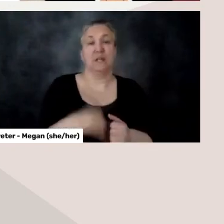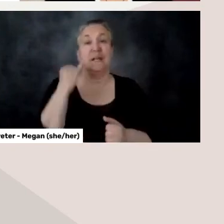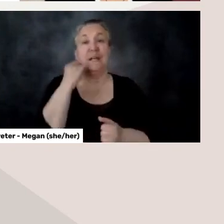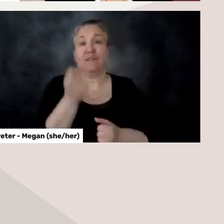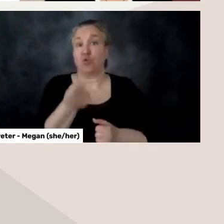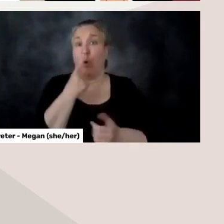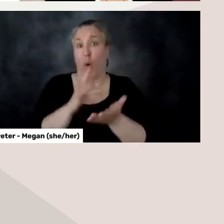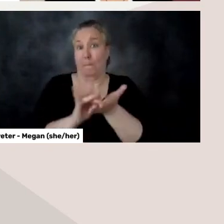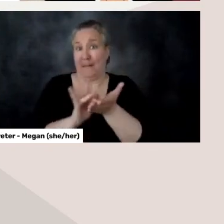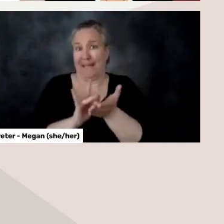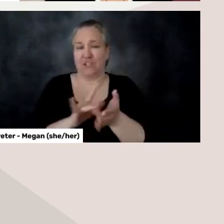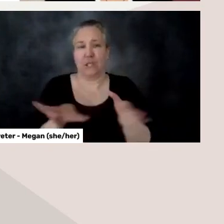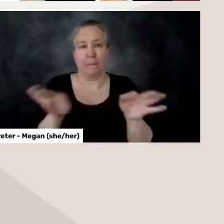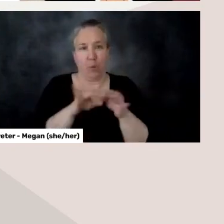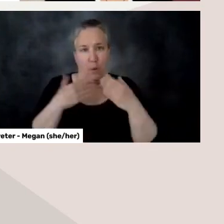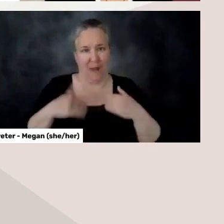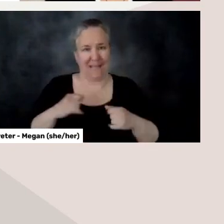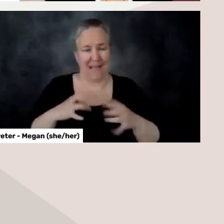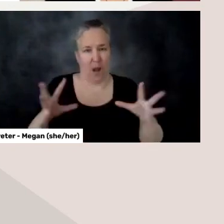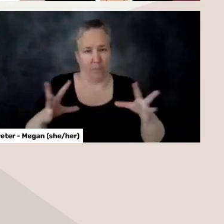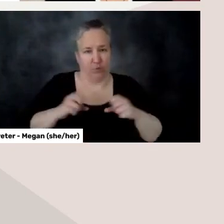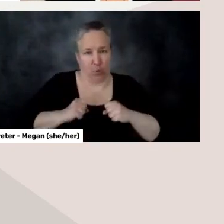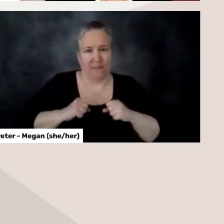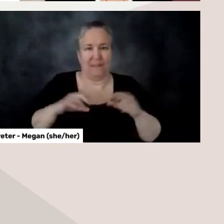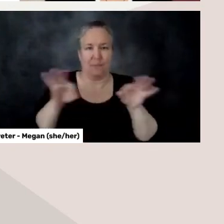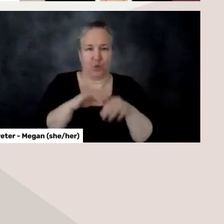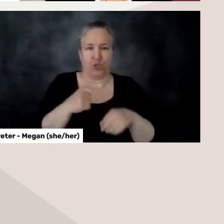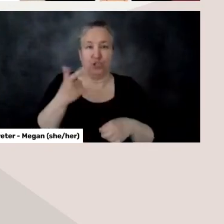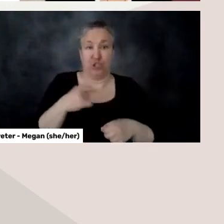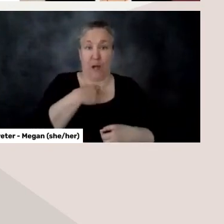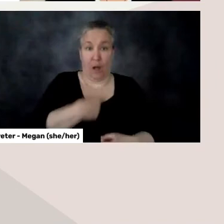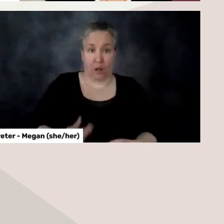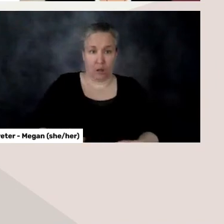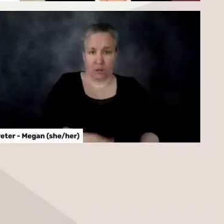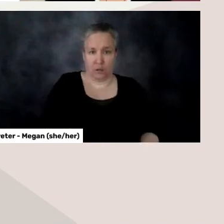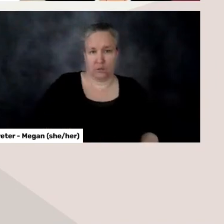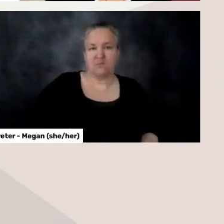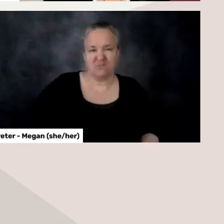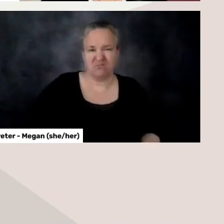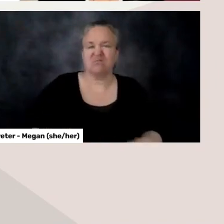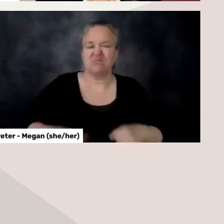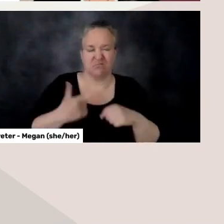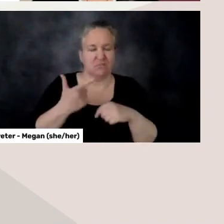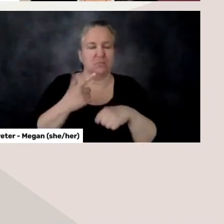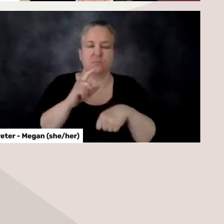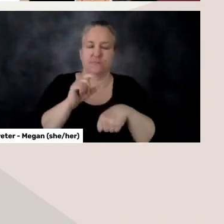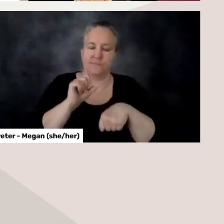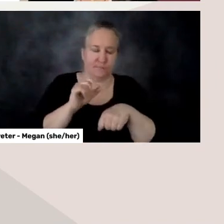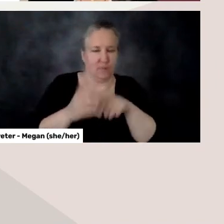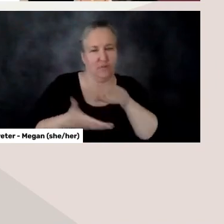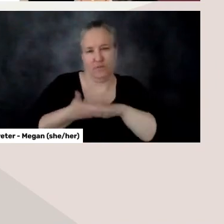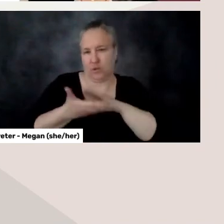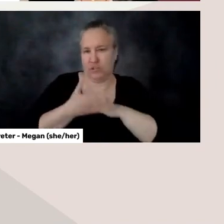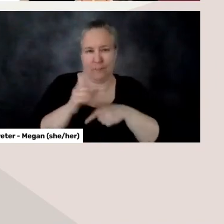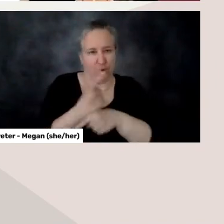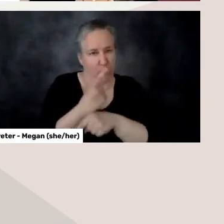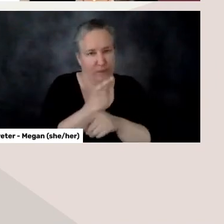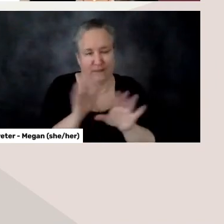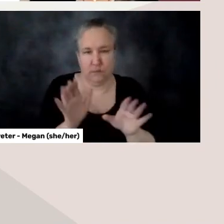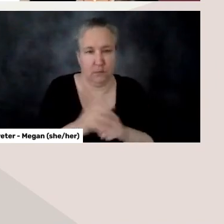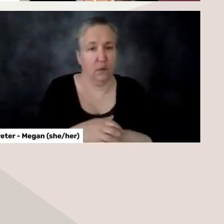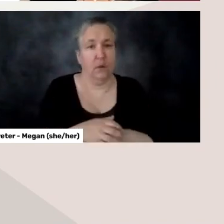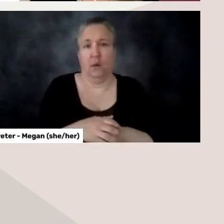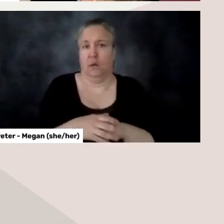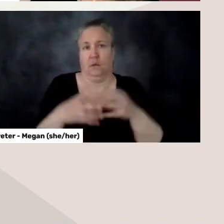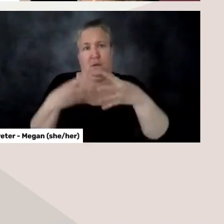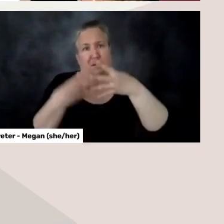they can absorb it. So we want to make sure that their gastrointestinal tract is working properly. So it's an exhausting